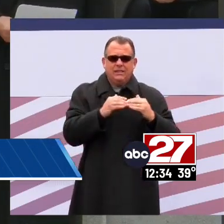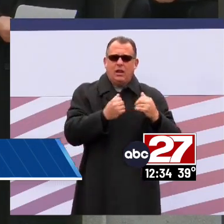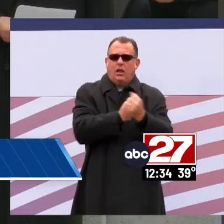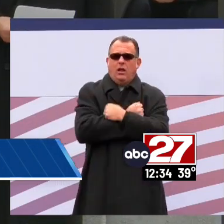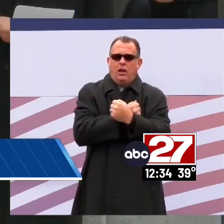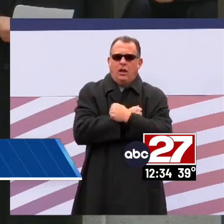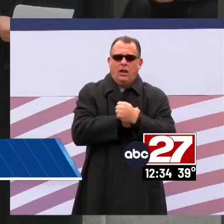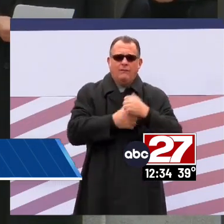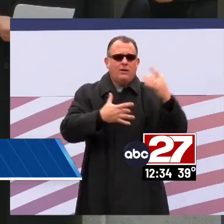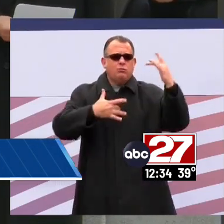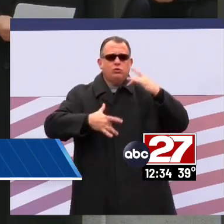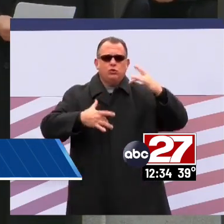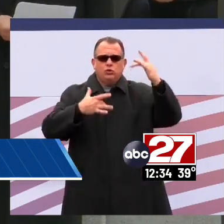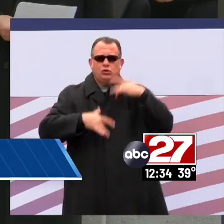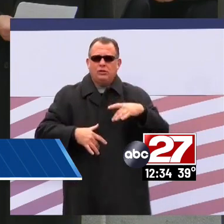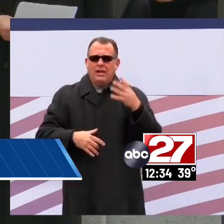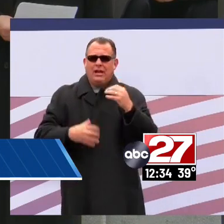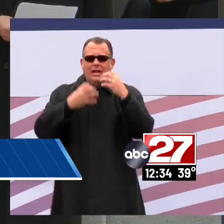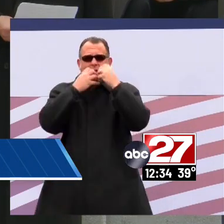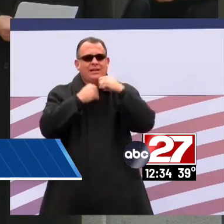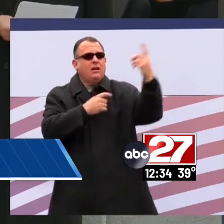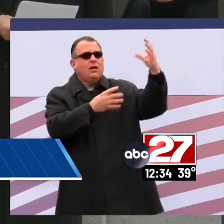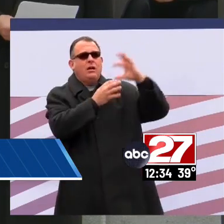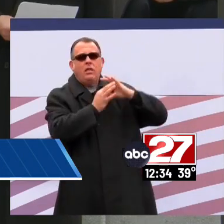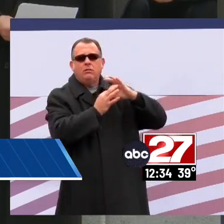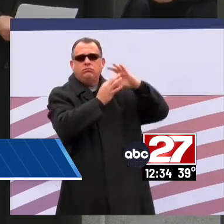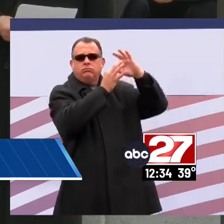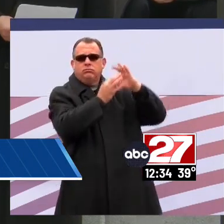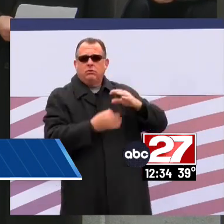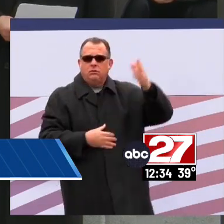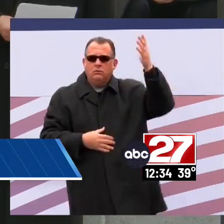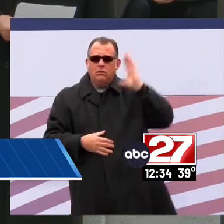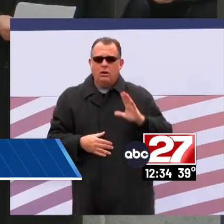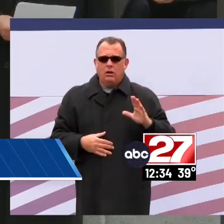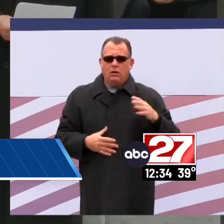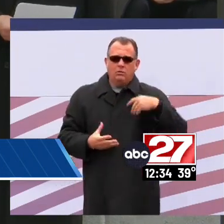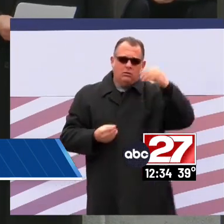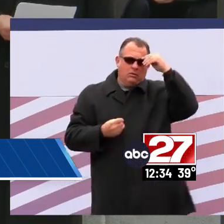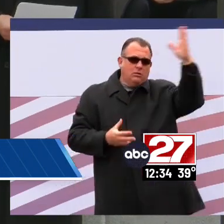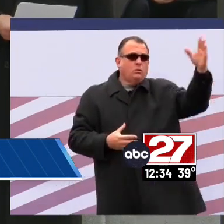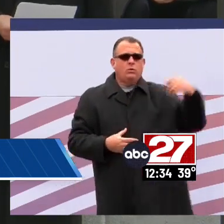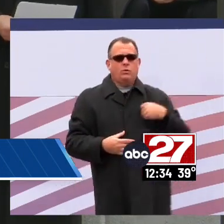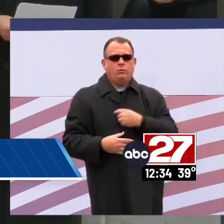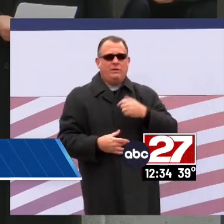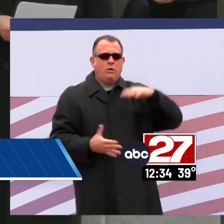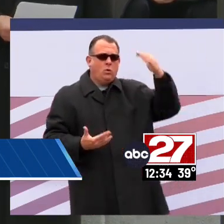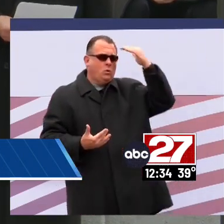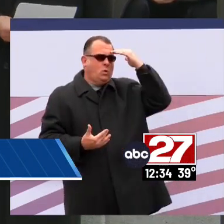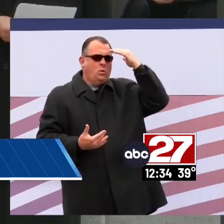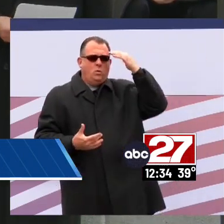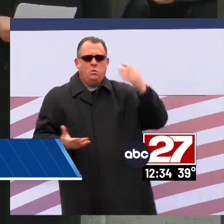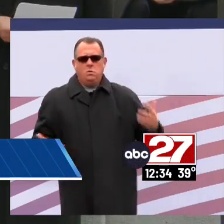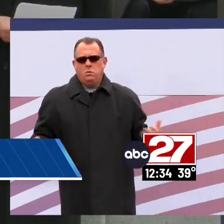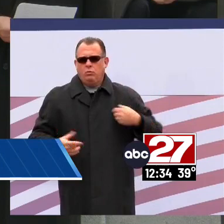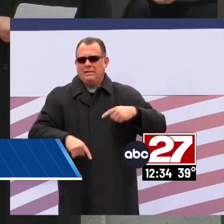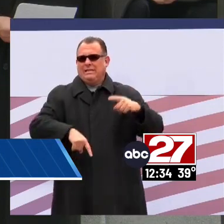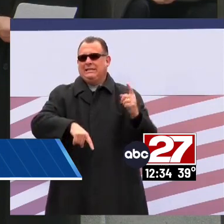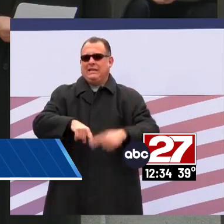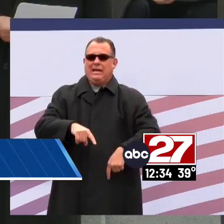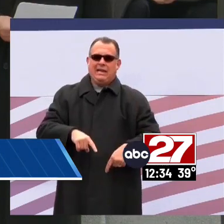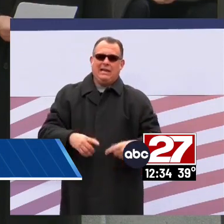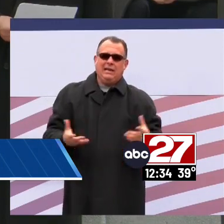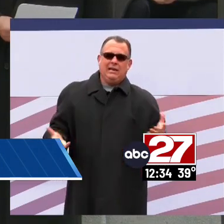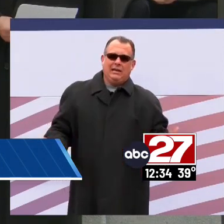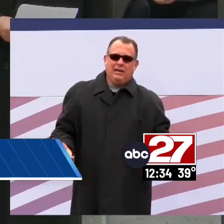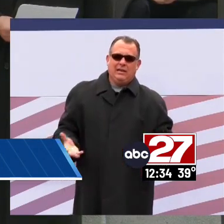God." Almighty God, we know that we cannot pertain the will of God